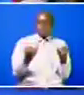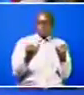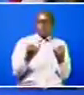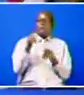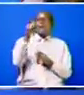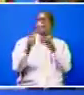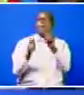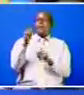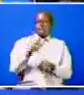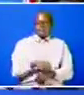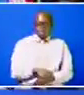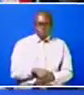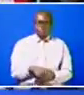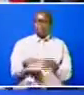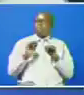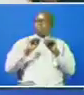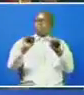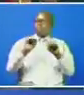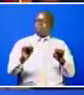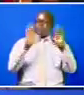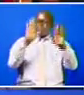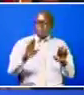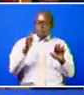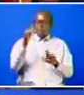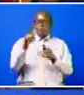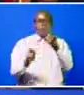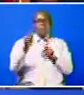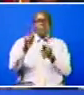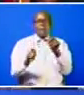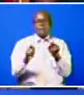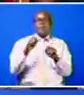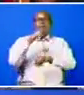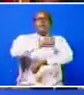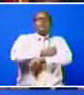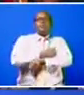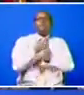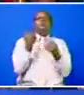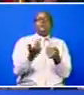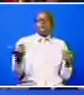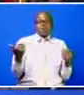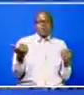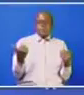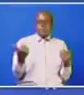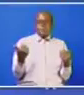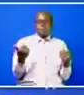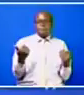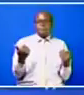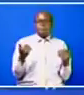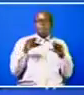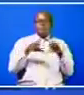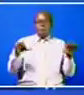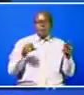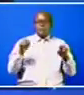products, besides carrying out sensitization on the importance of milk in the diet of school-going children. Oliver Mary, Brookside's